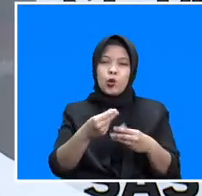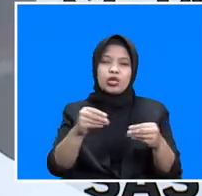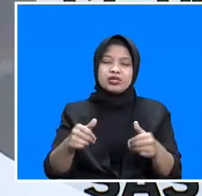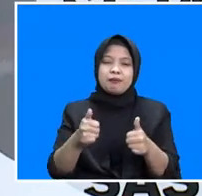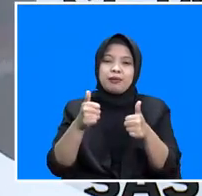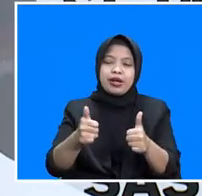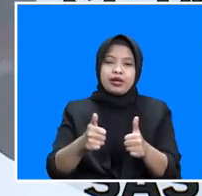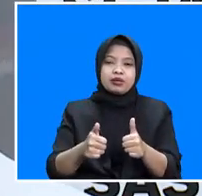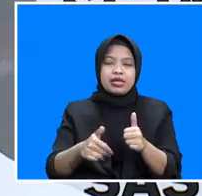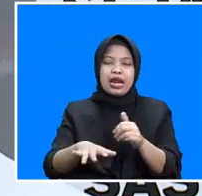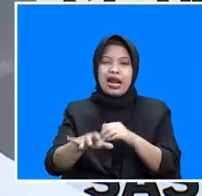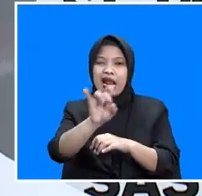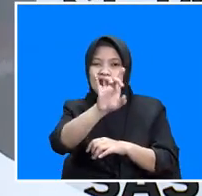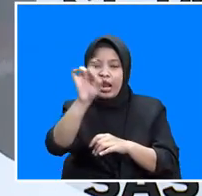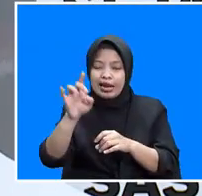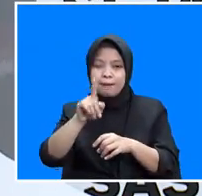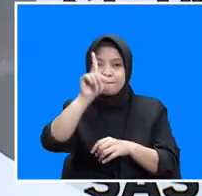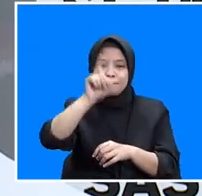this is that